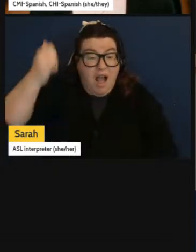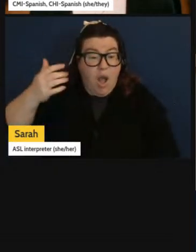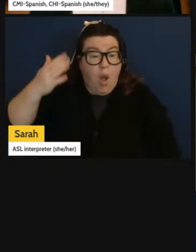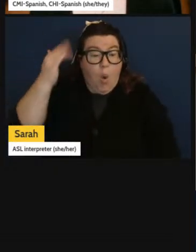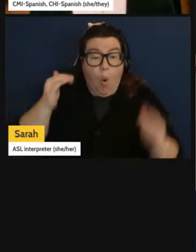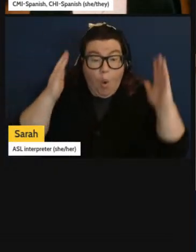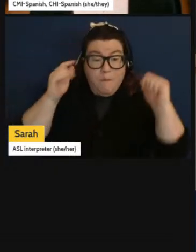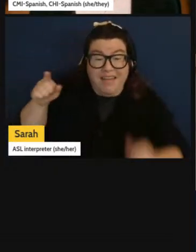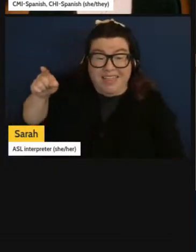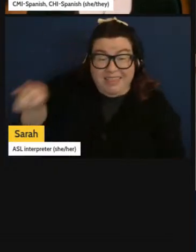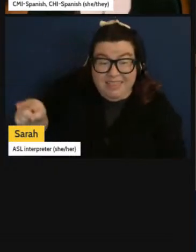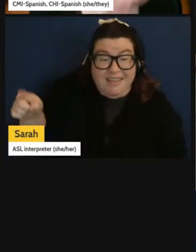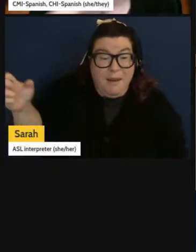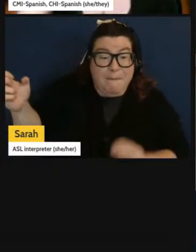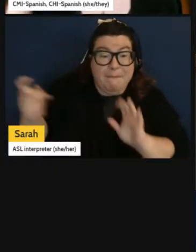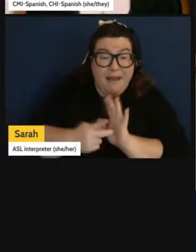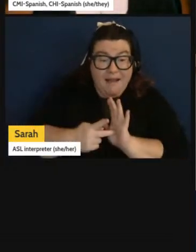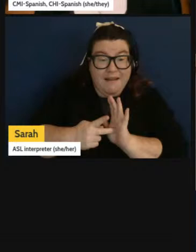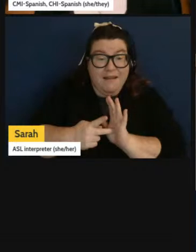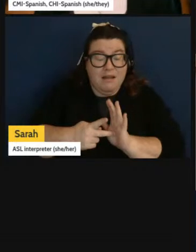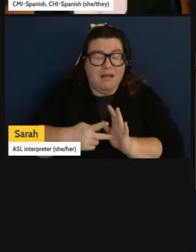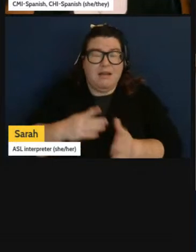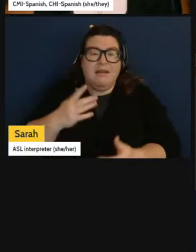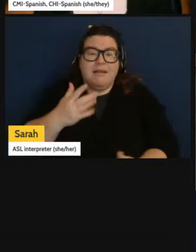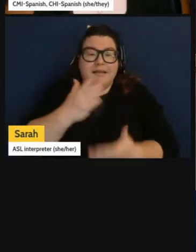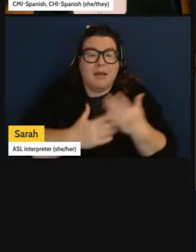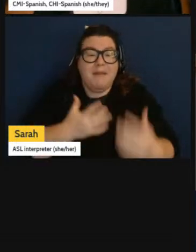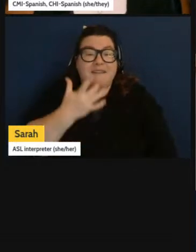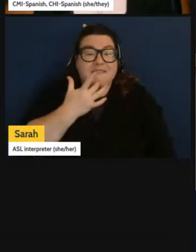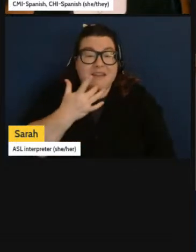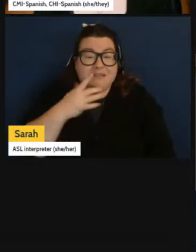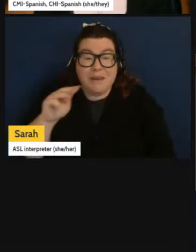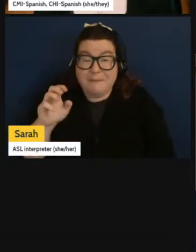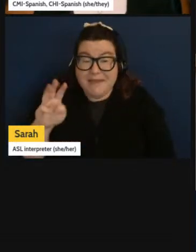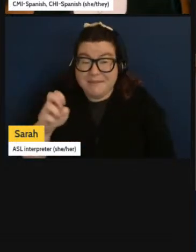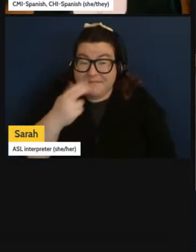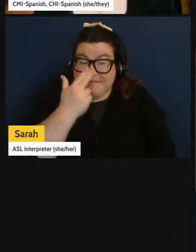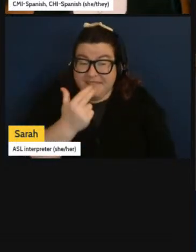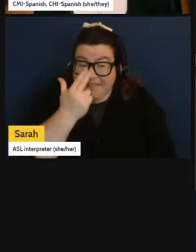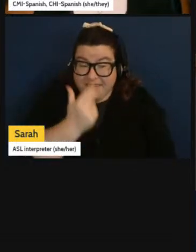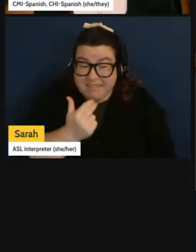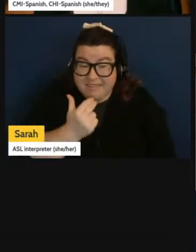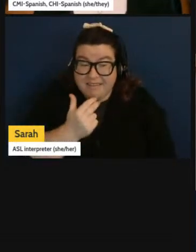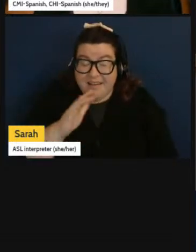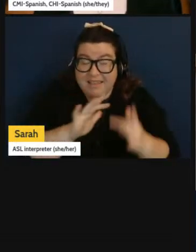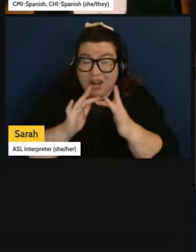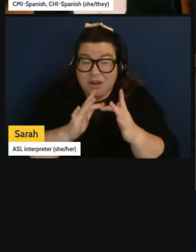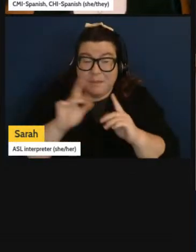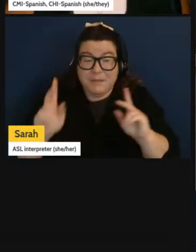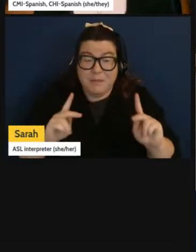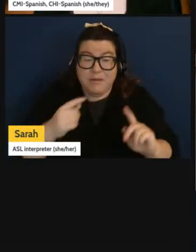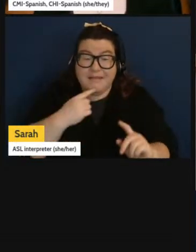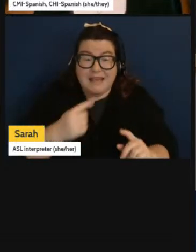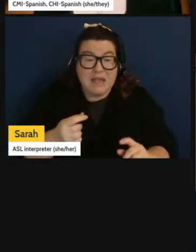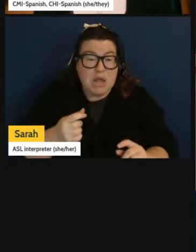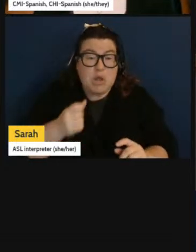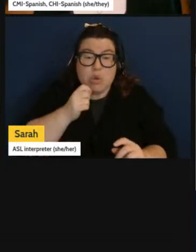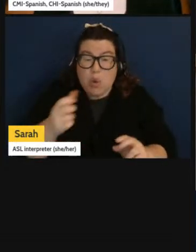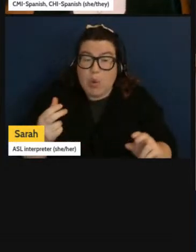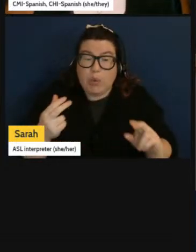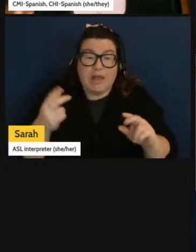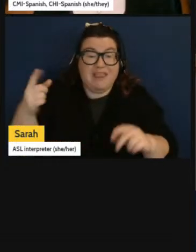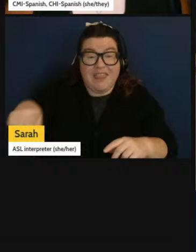it. Some of my favorite memes on the internet are of people saying they don't